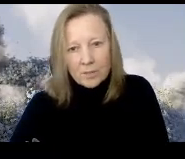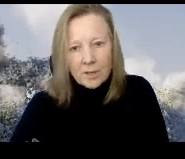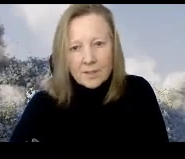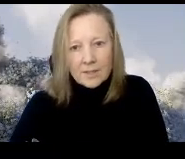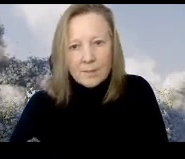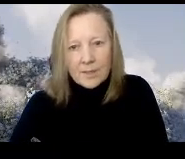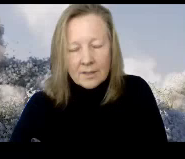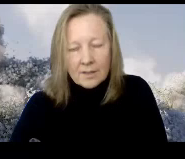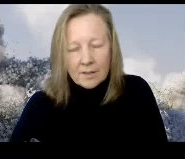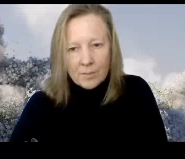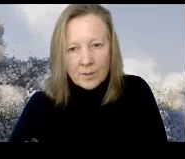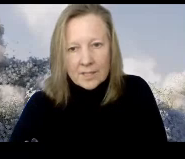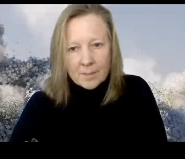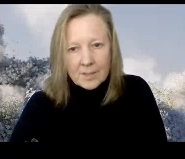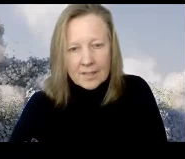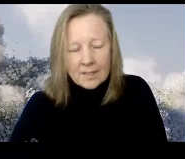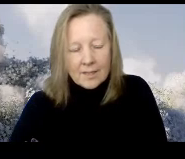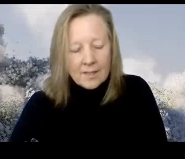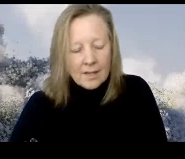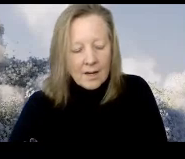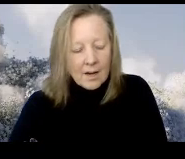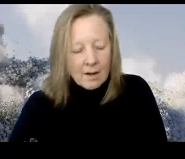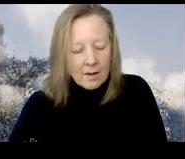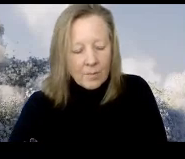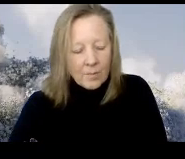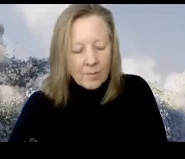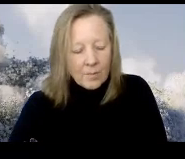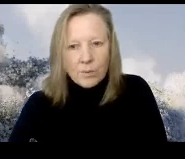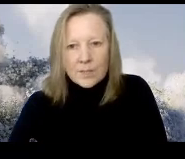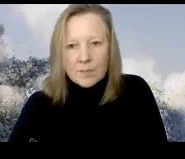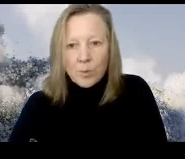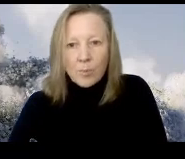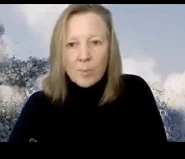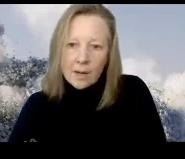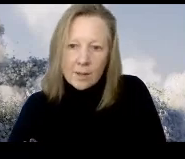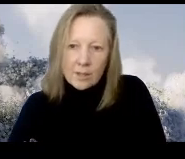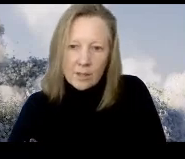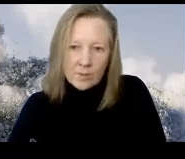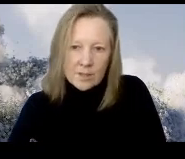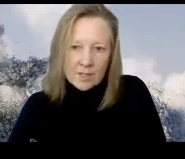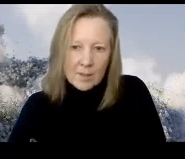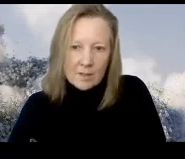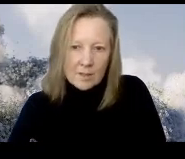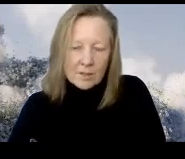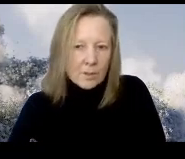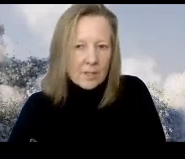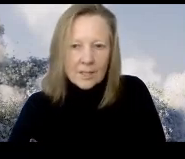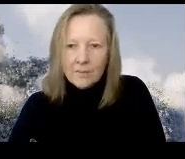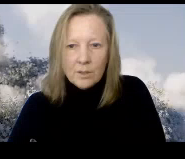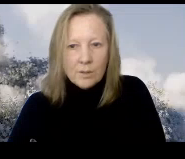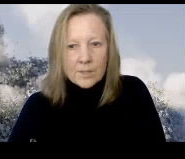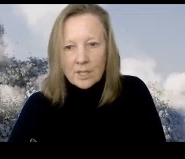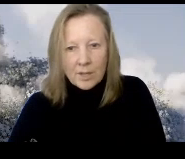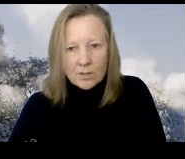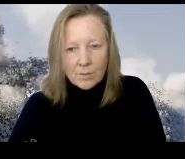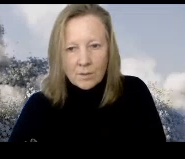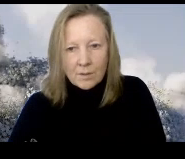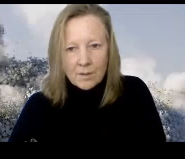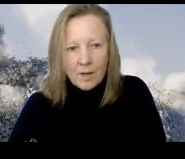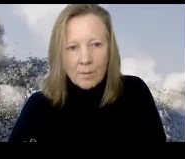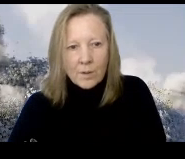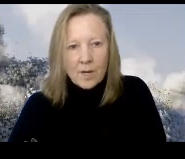language benchmark assessment, then we'll accept it. Our course is preparing you for the CELBAN, so we're not giving you a